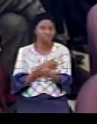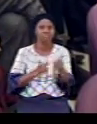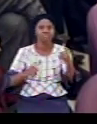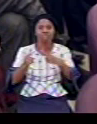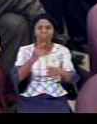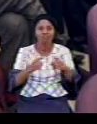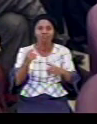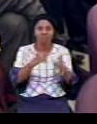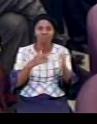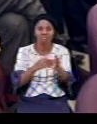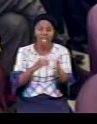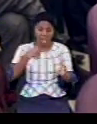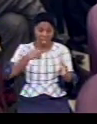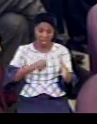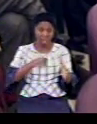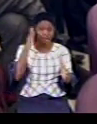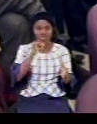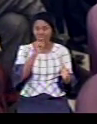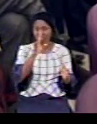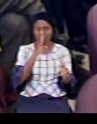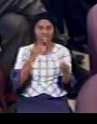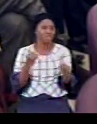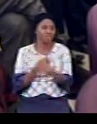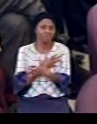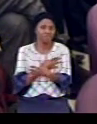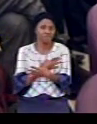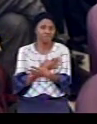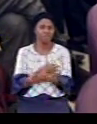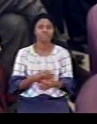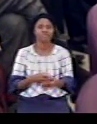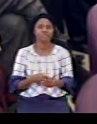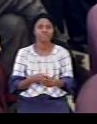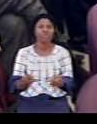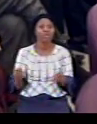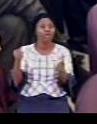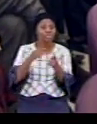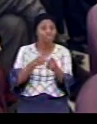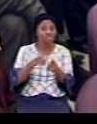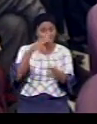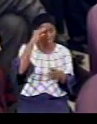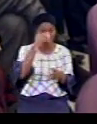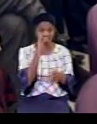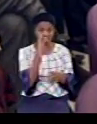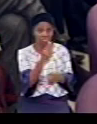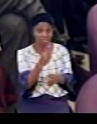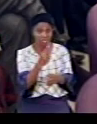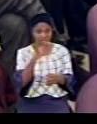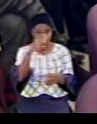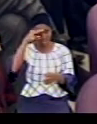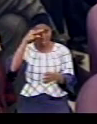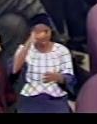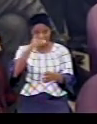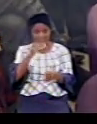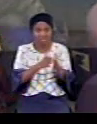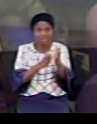I will not be afraid until he sees desire upon his enemies. He